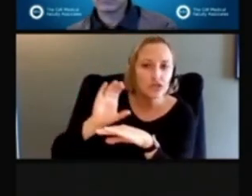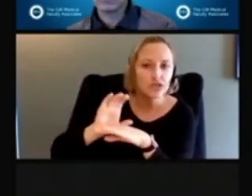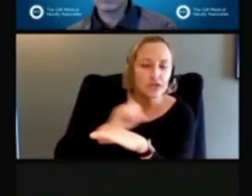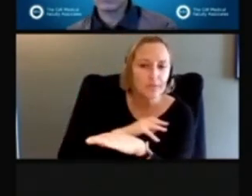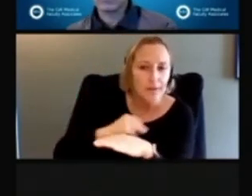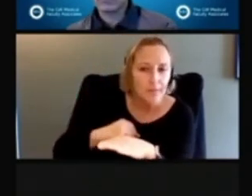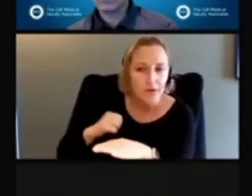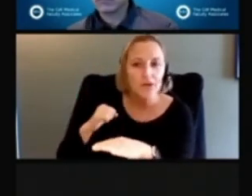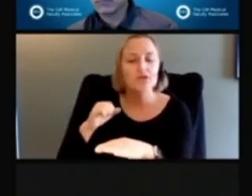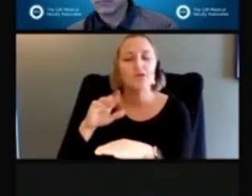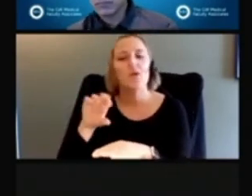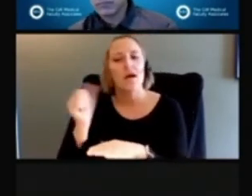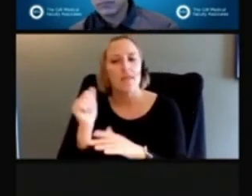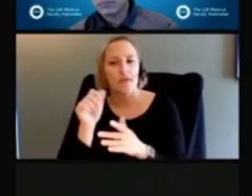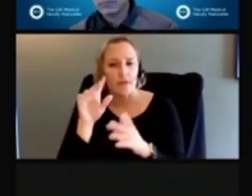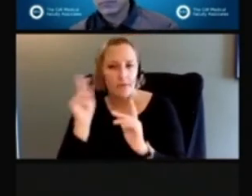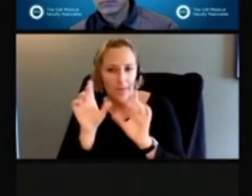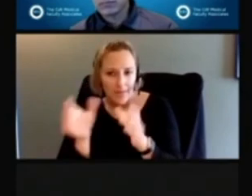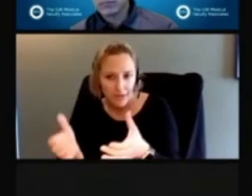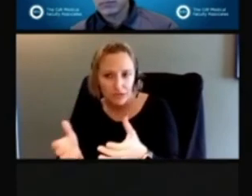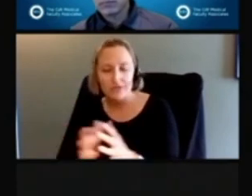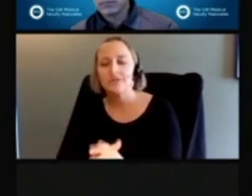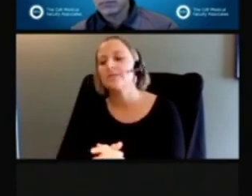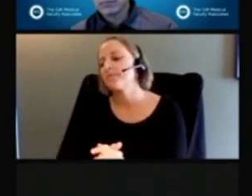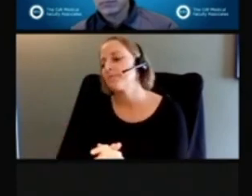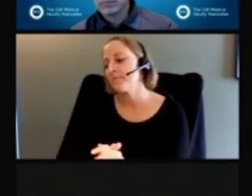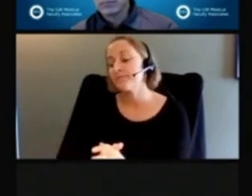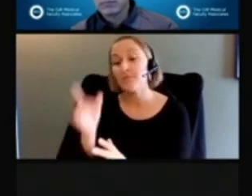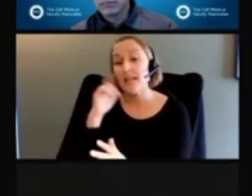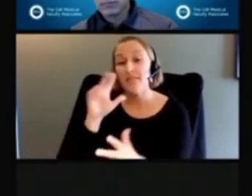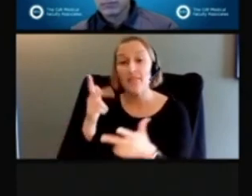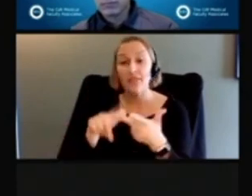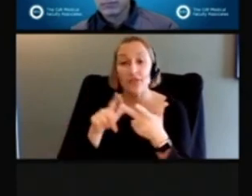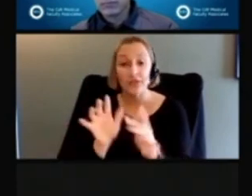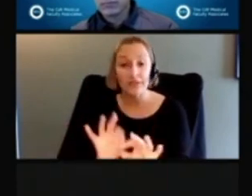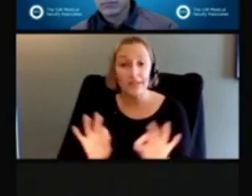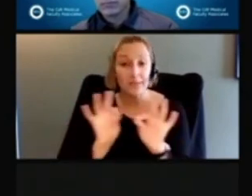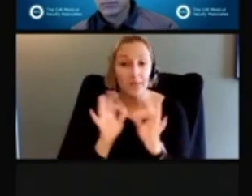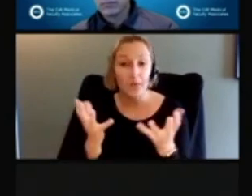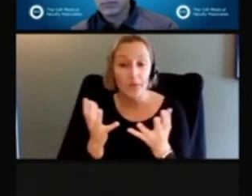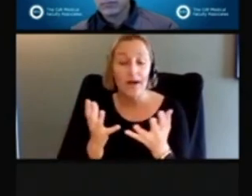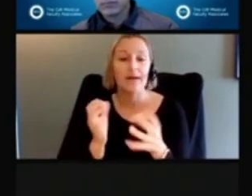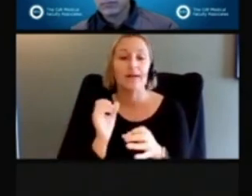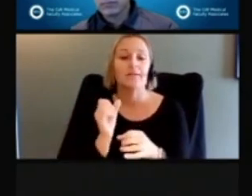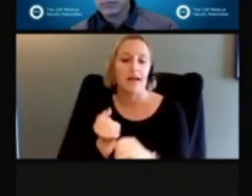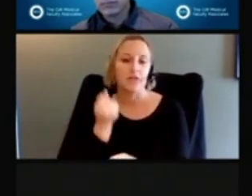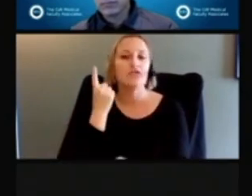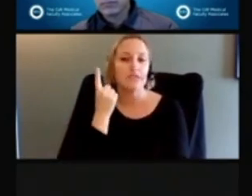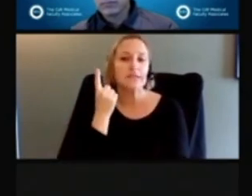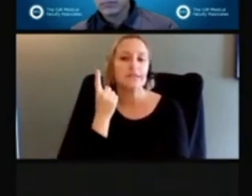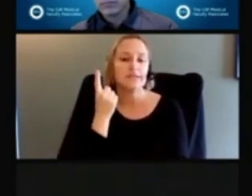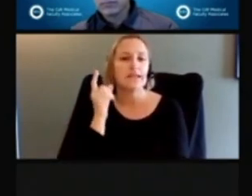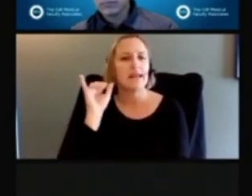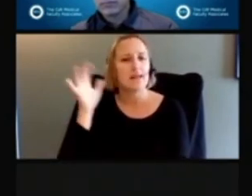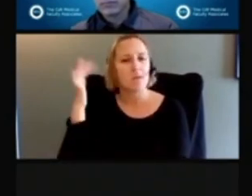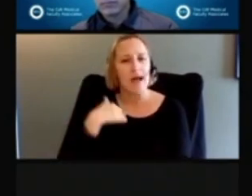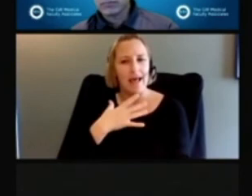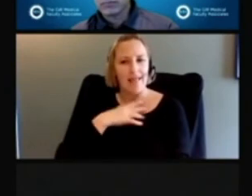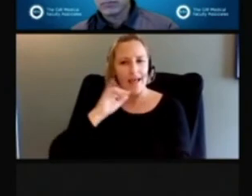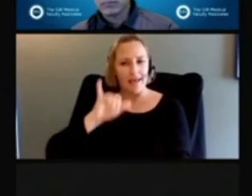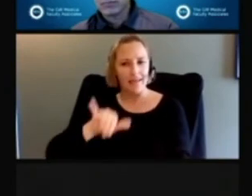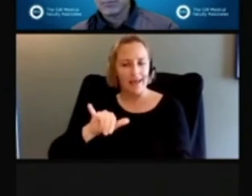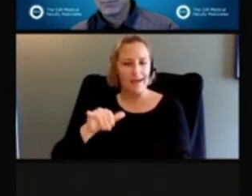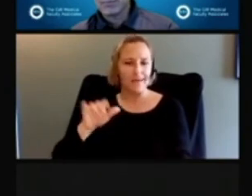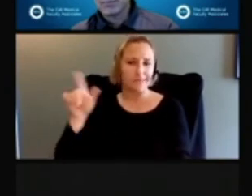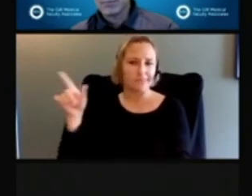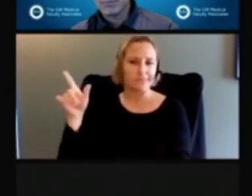think the third piece is also is understanding, and this is why I like the headspace. So this